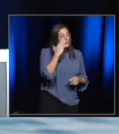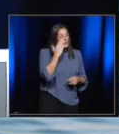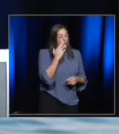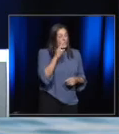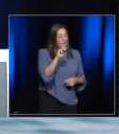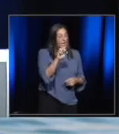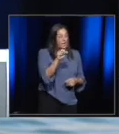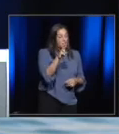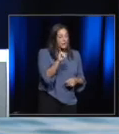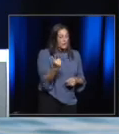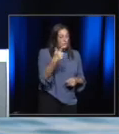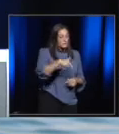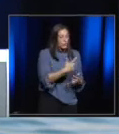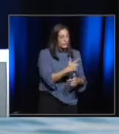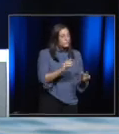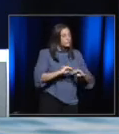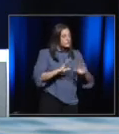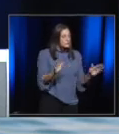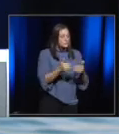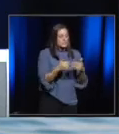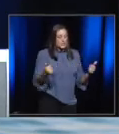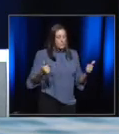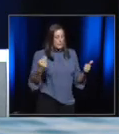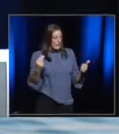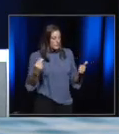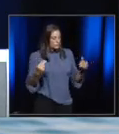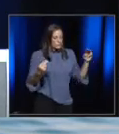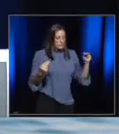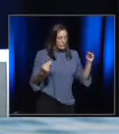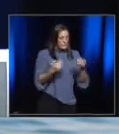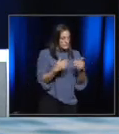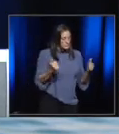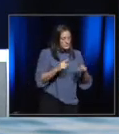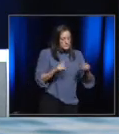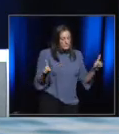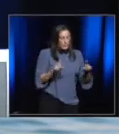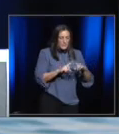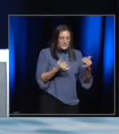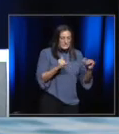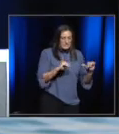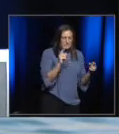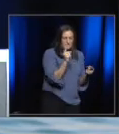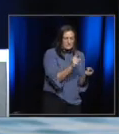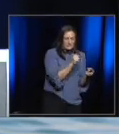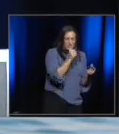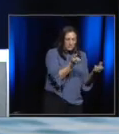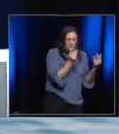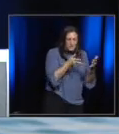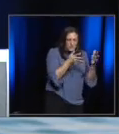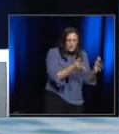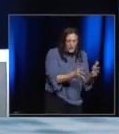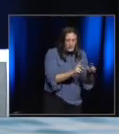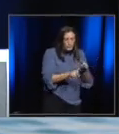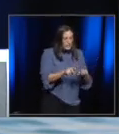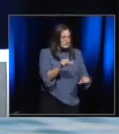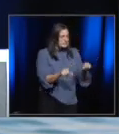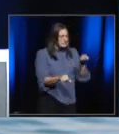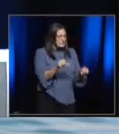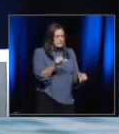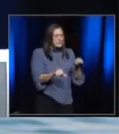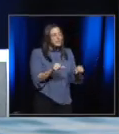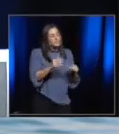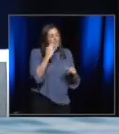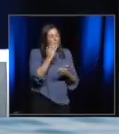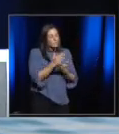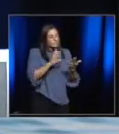was clearly distinct from the Hector's dolphin, and it was deeply in trouble. Yet uncertainty remained, and this was exploited by some